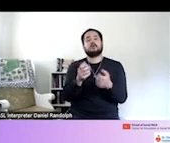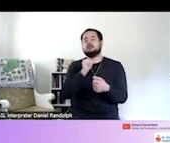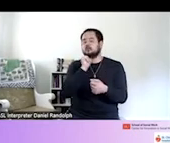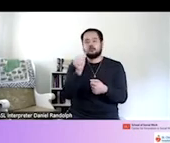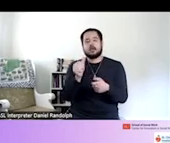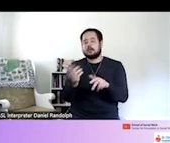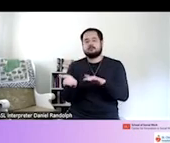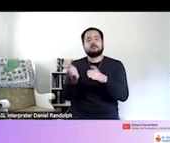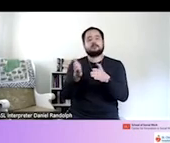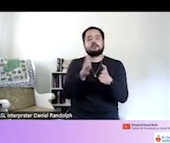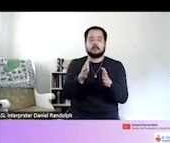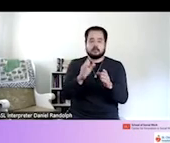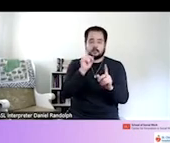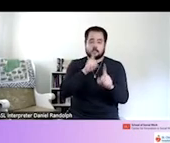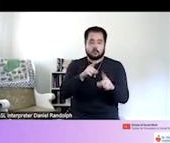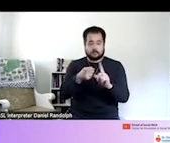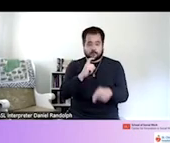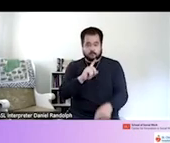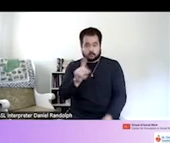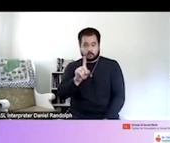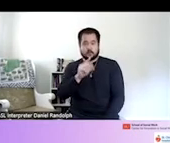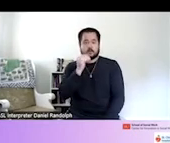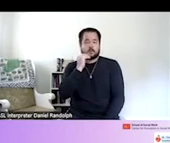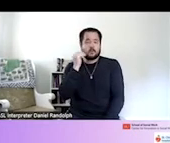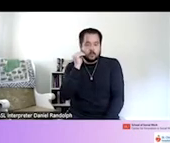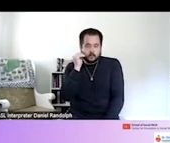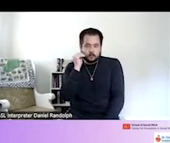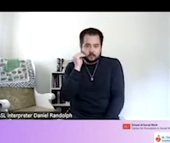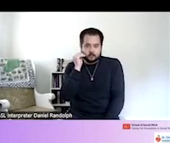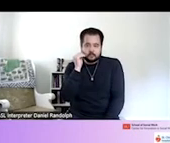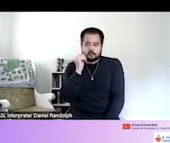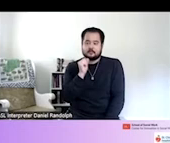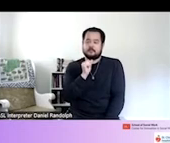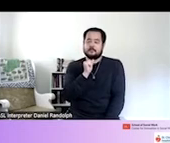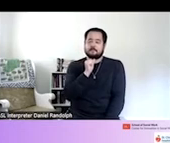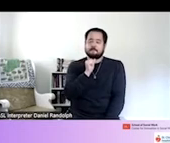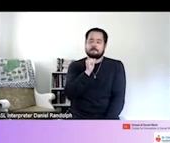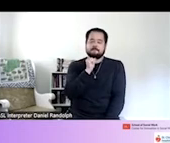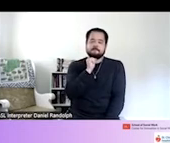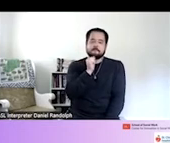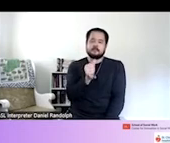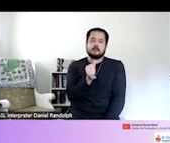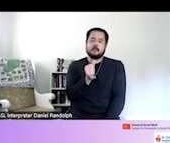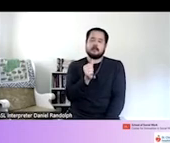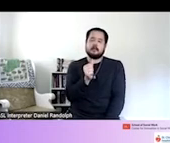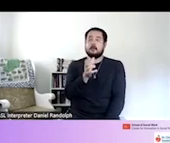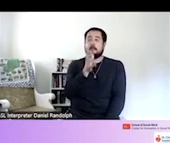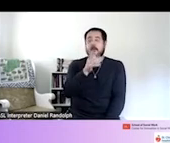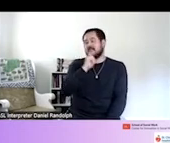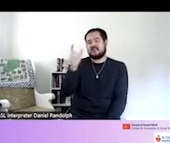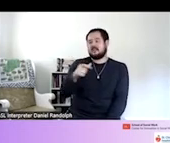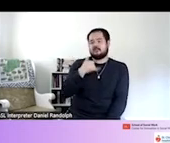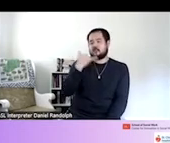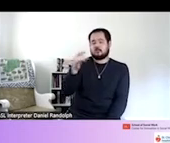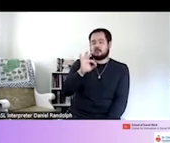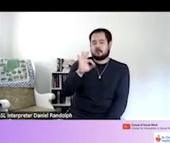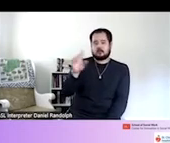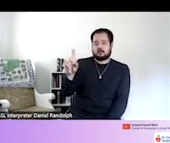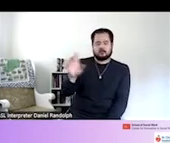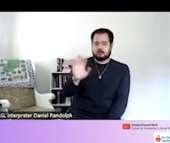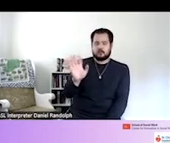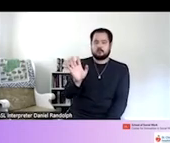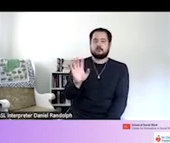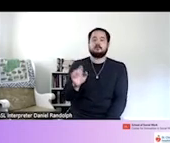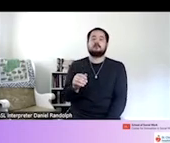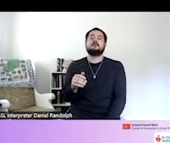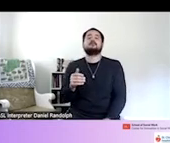for, it's not like mom might not need to call 911. So, what aspects of emergency response